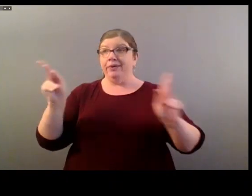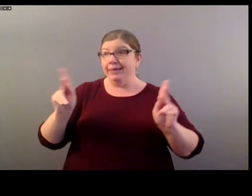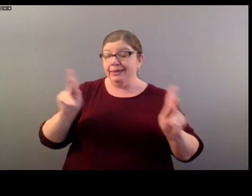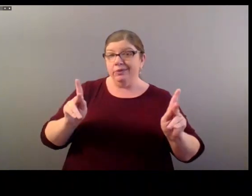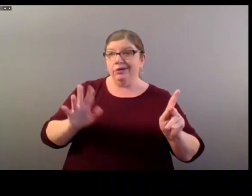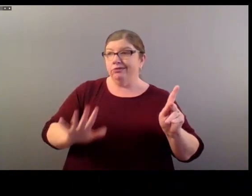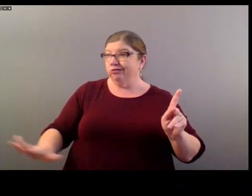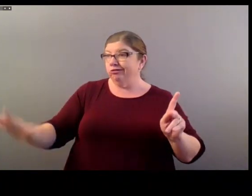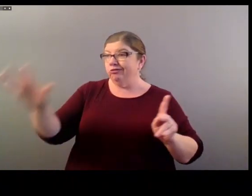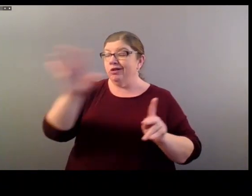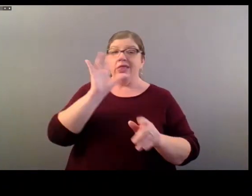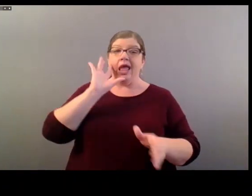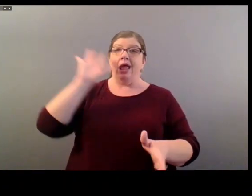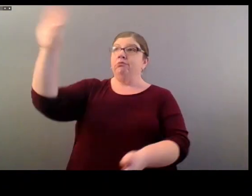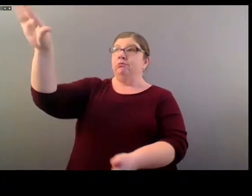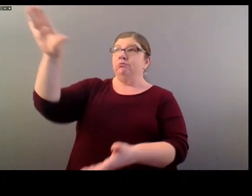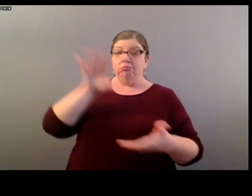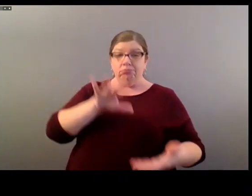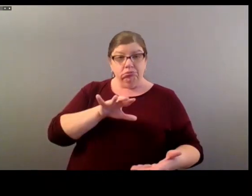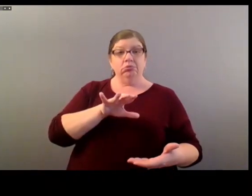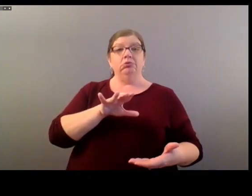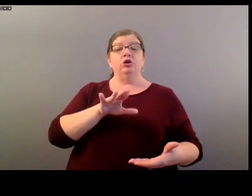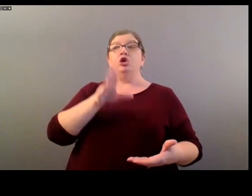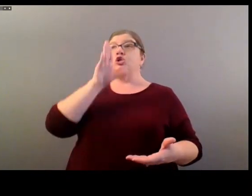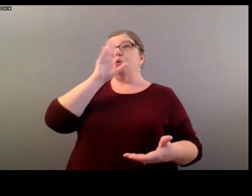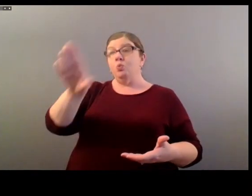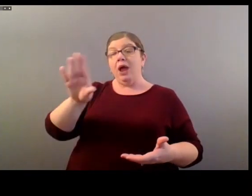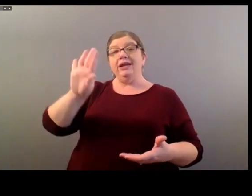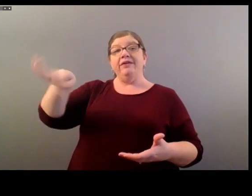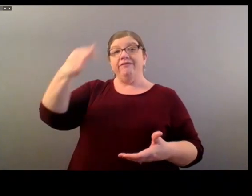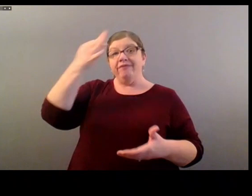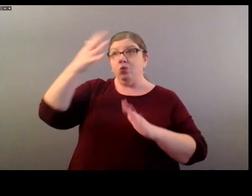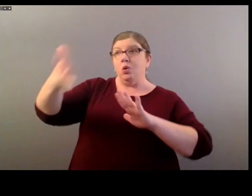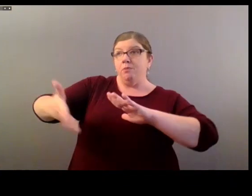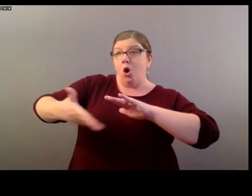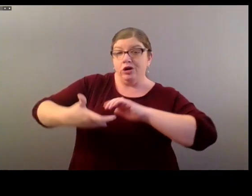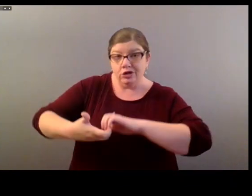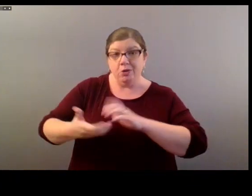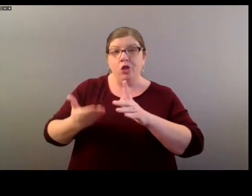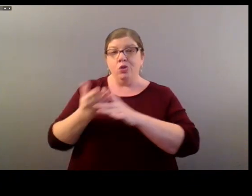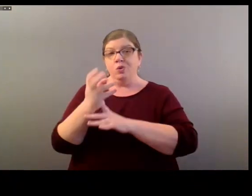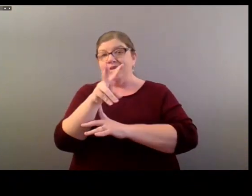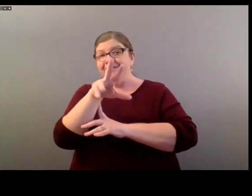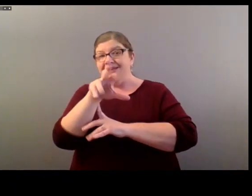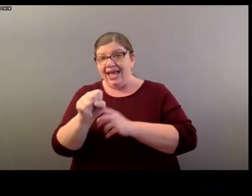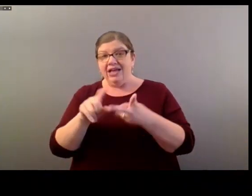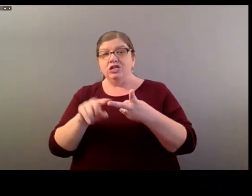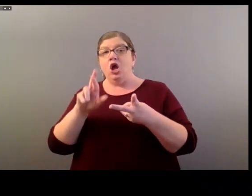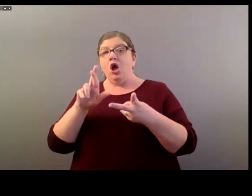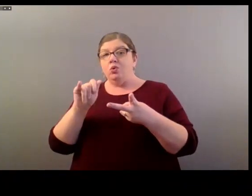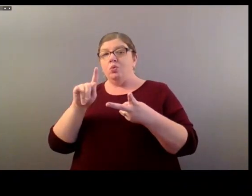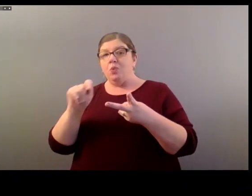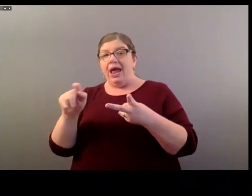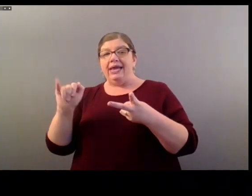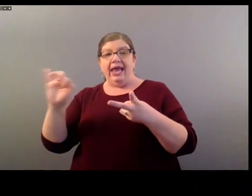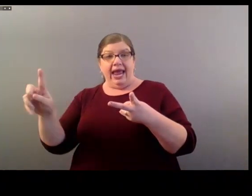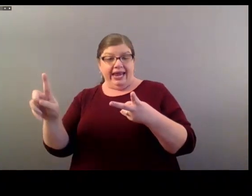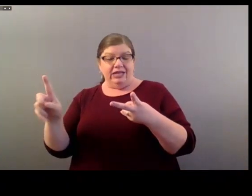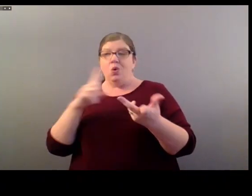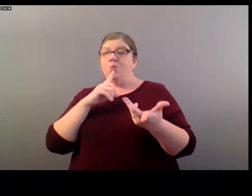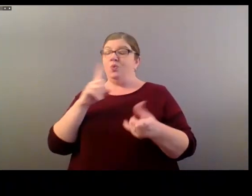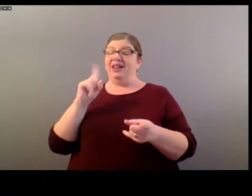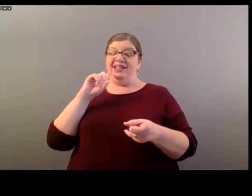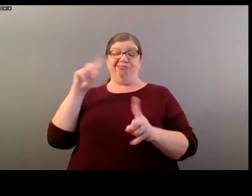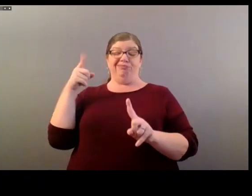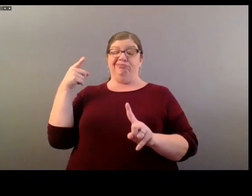demographics, they receive direct federal partnerships via CVS and Rite Aids. So it really all boils